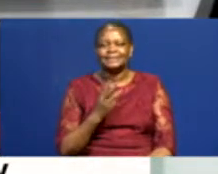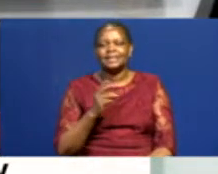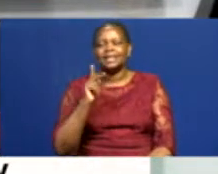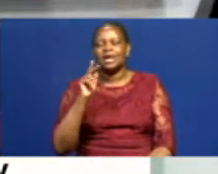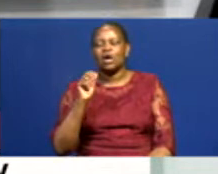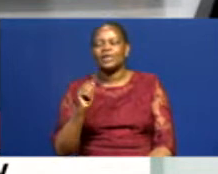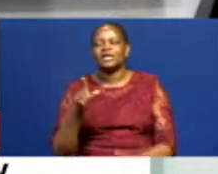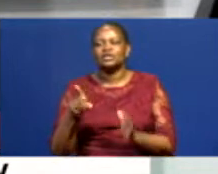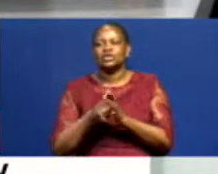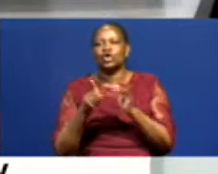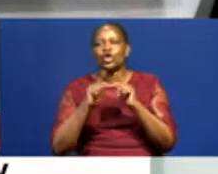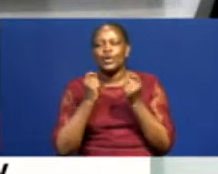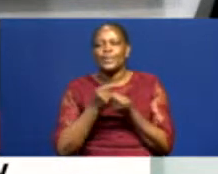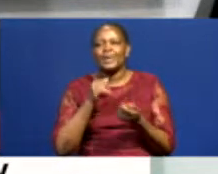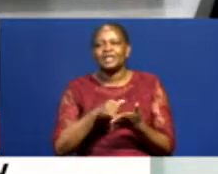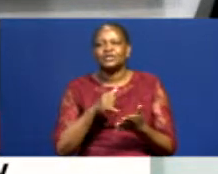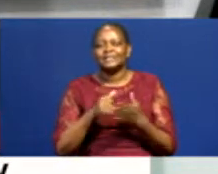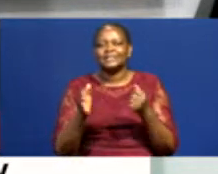of